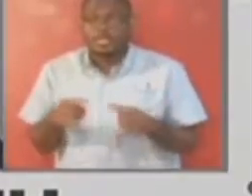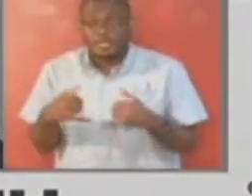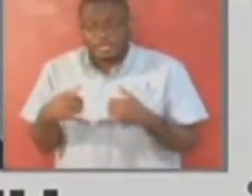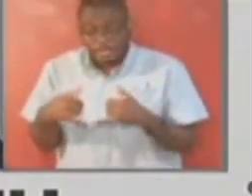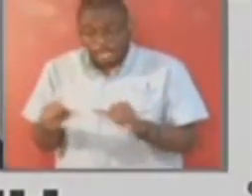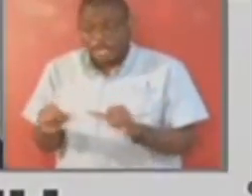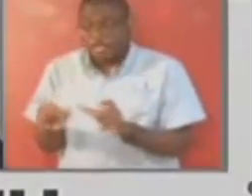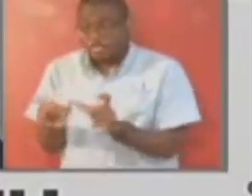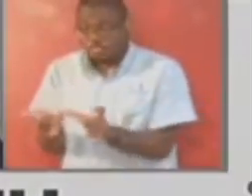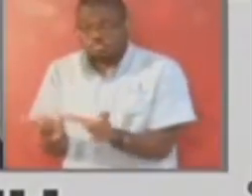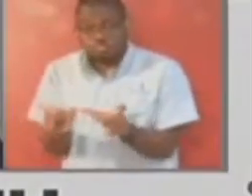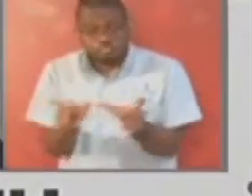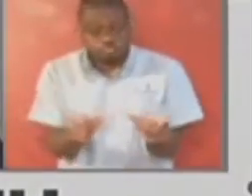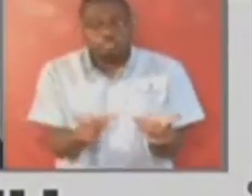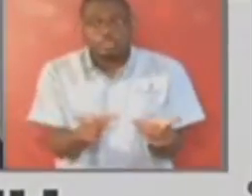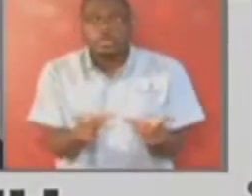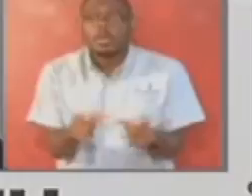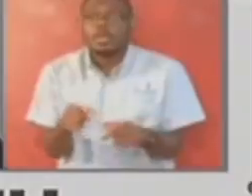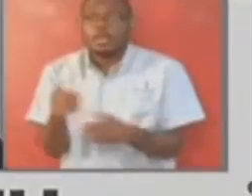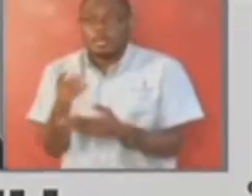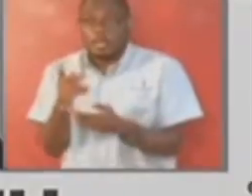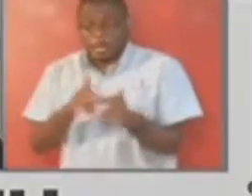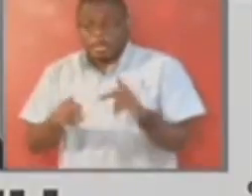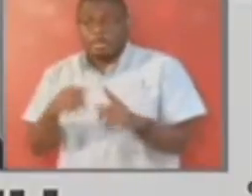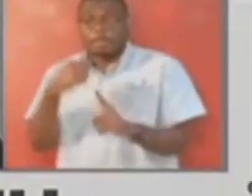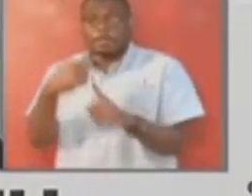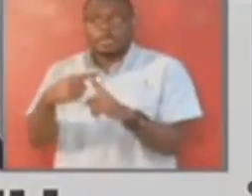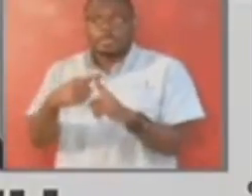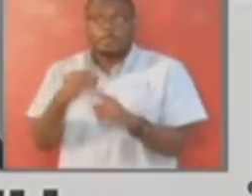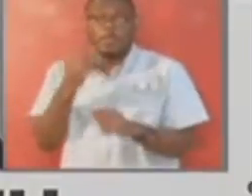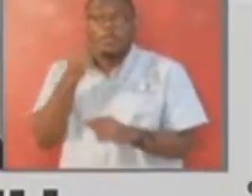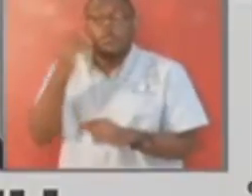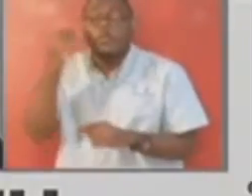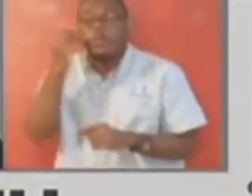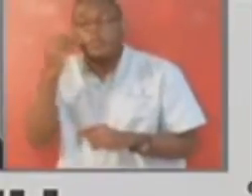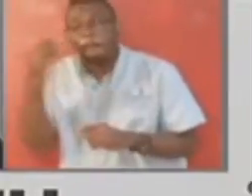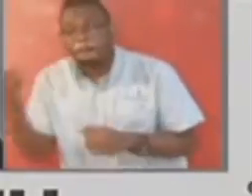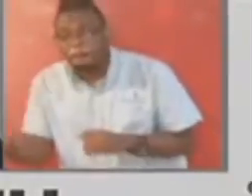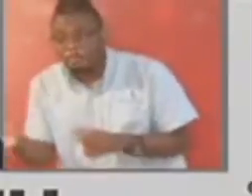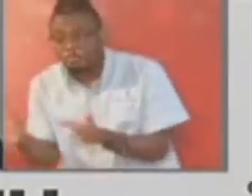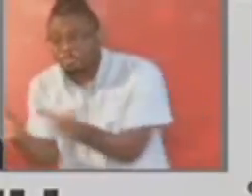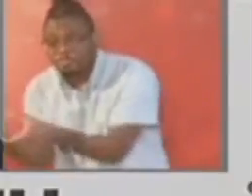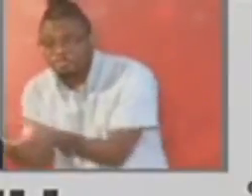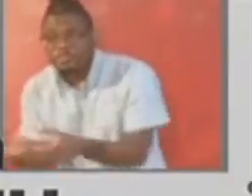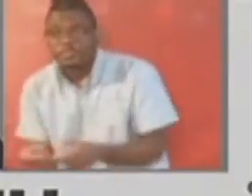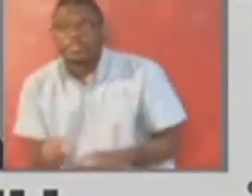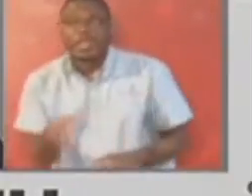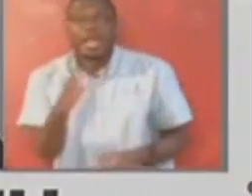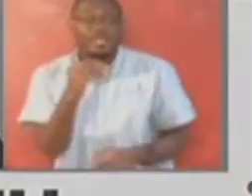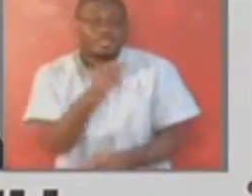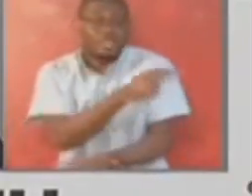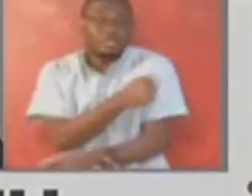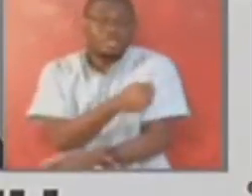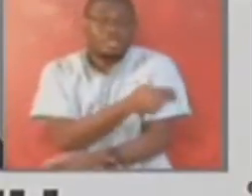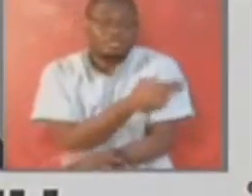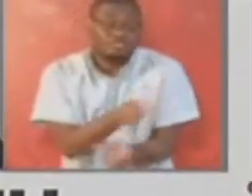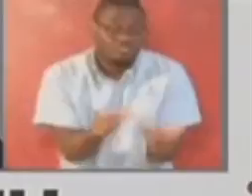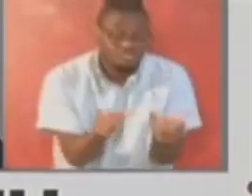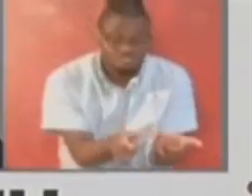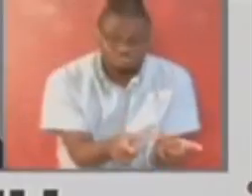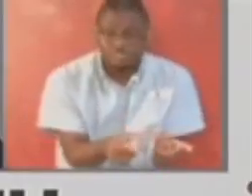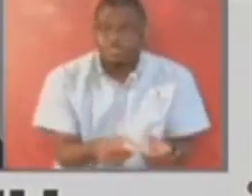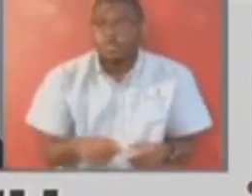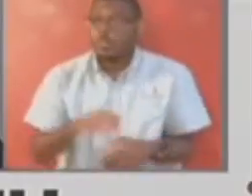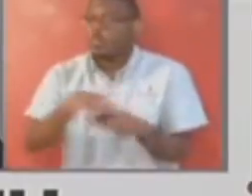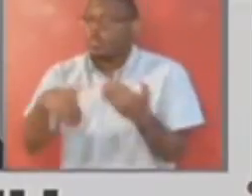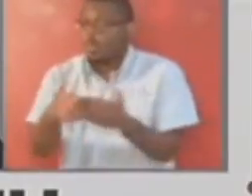cases that we have who are positive at home isolated patients, together with all the cases that we have at hospital. So those are a total